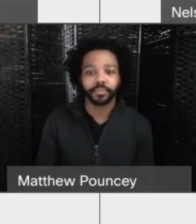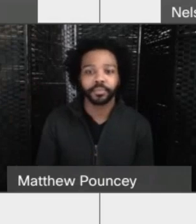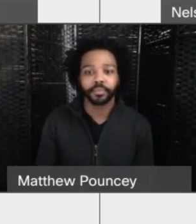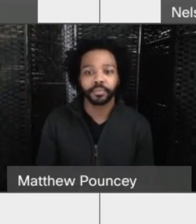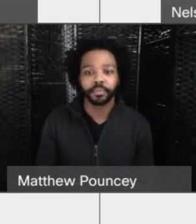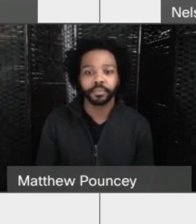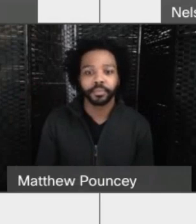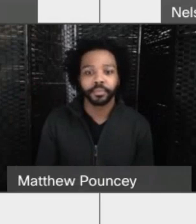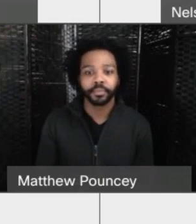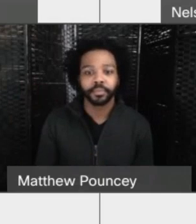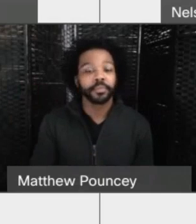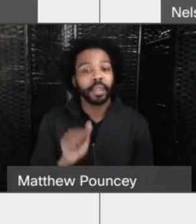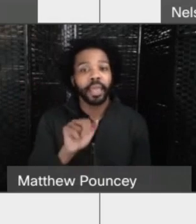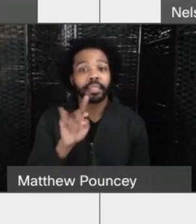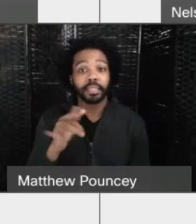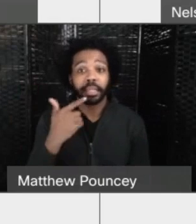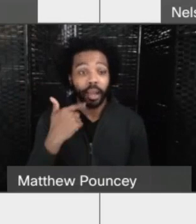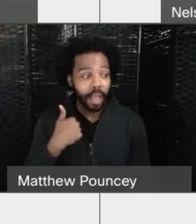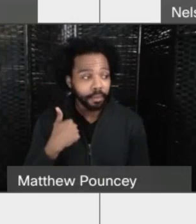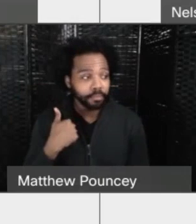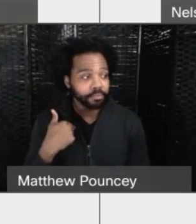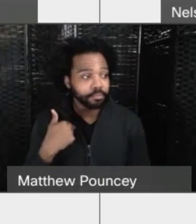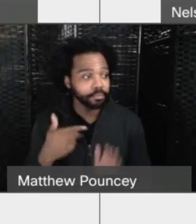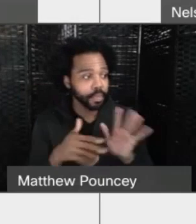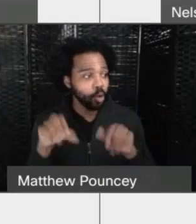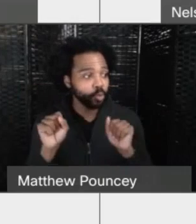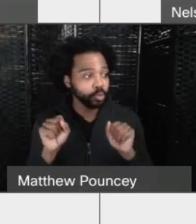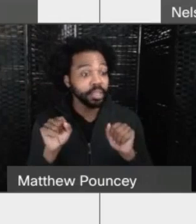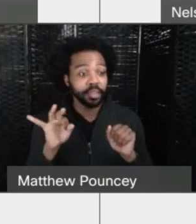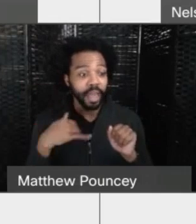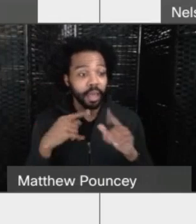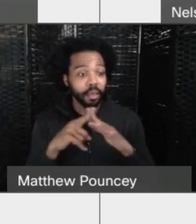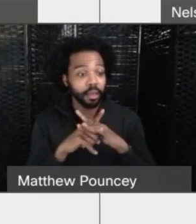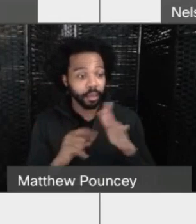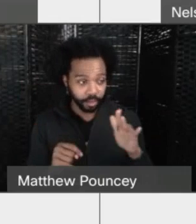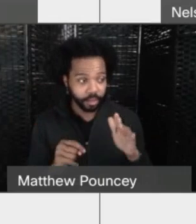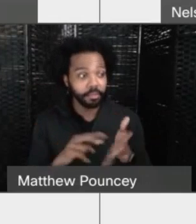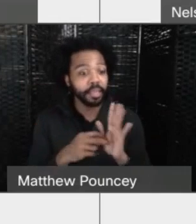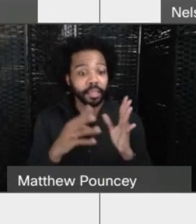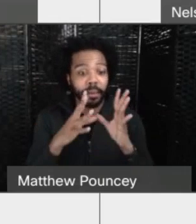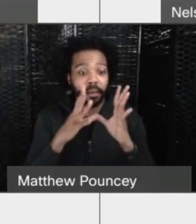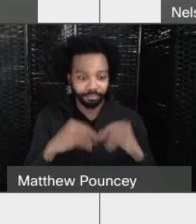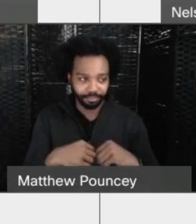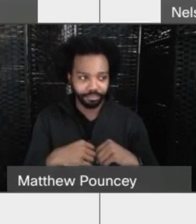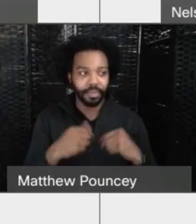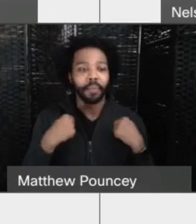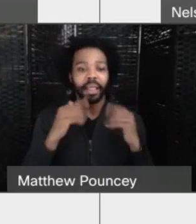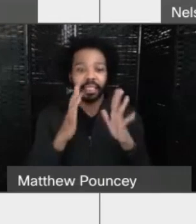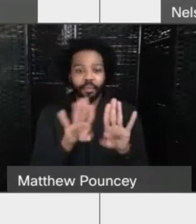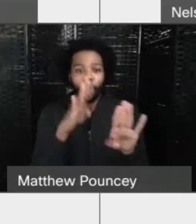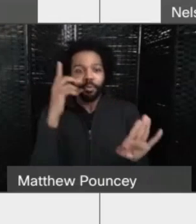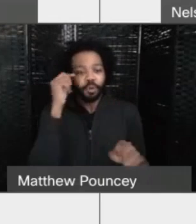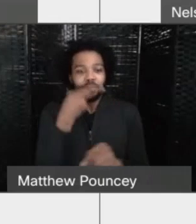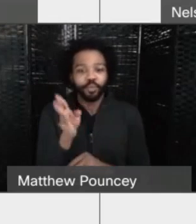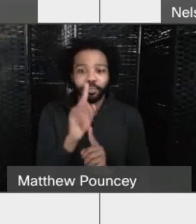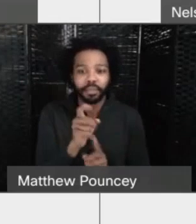And I was made the host, so I think as soon as I go away, it goes away. So I'm going to leave this open for a couple of minutes so that people